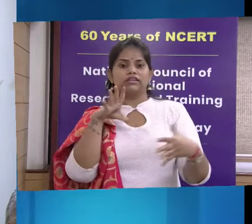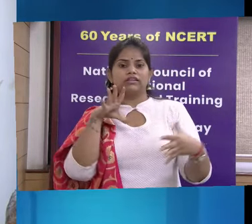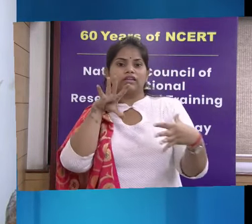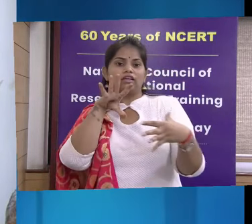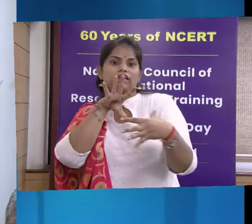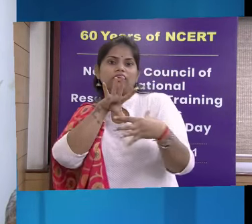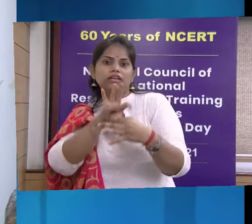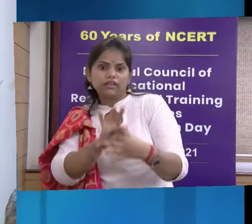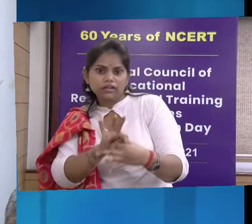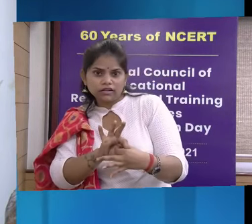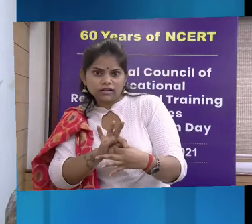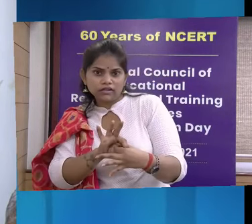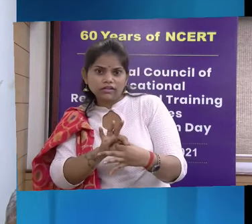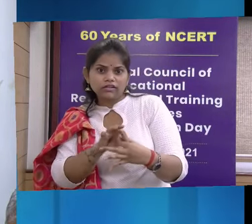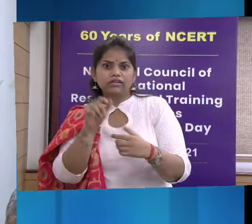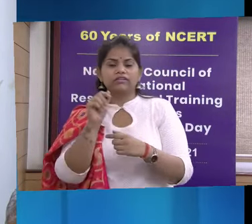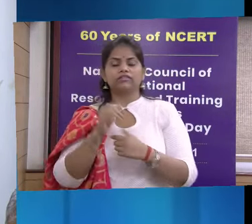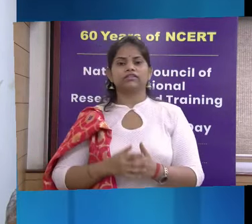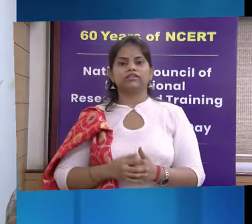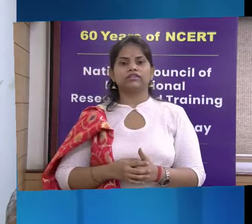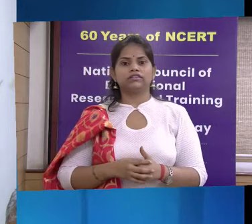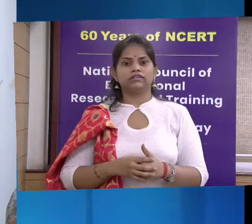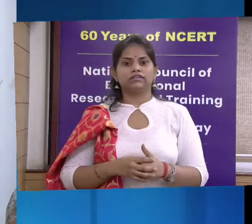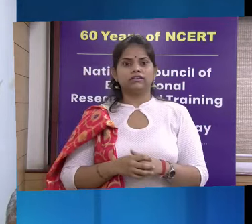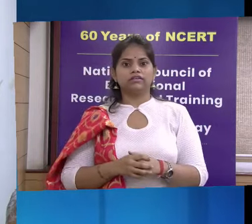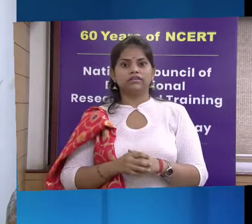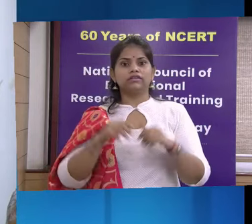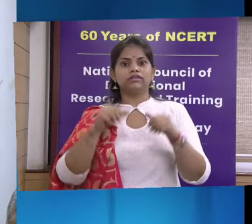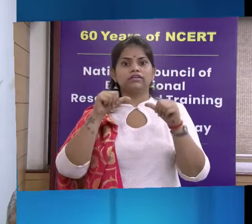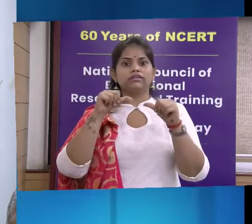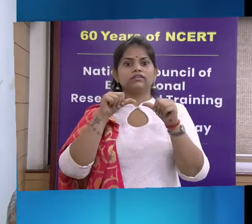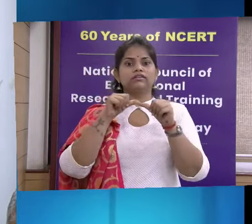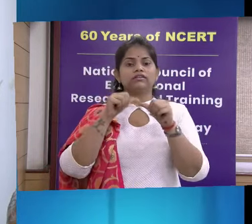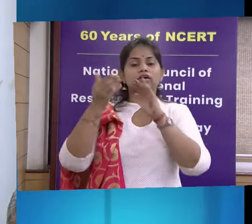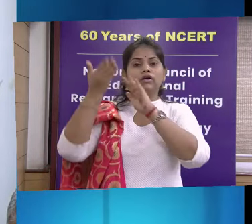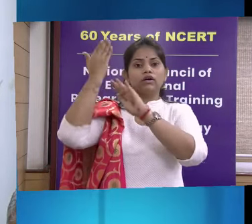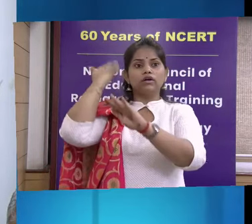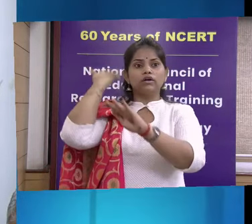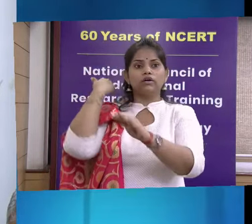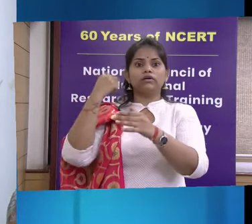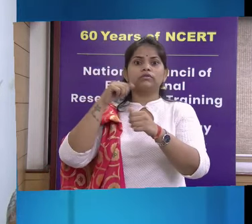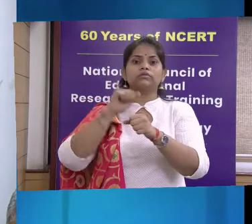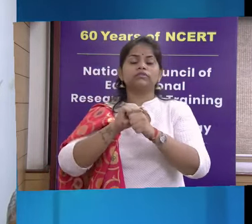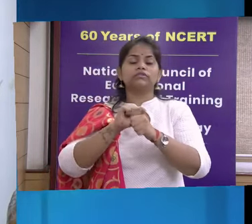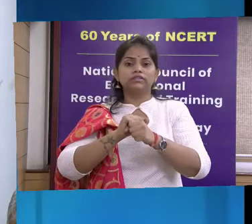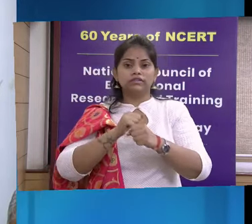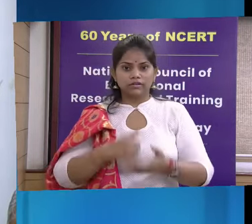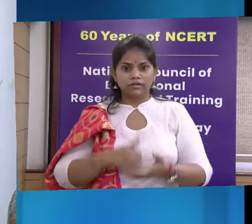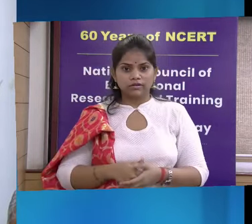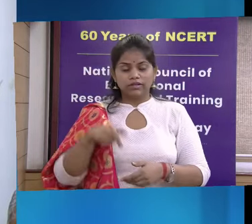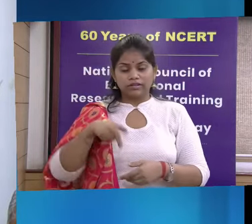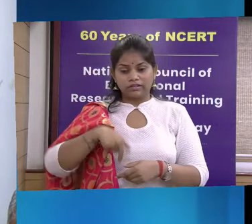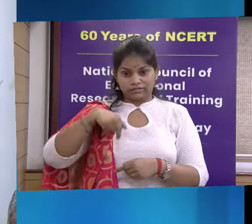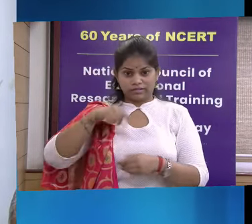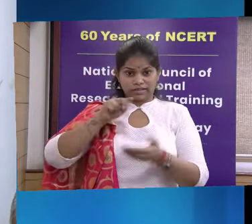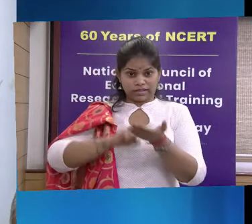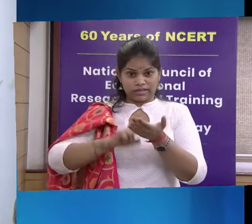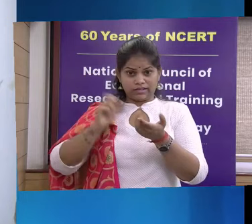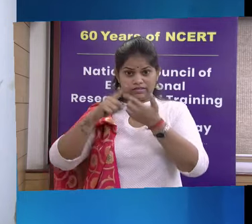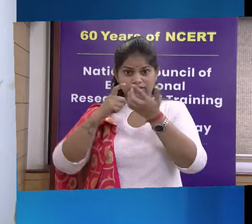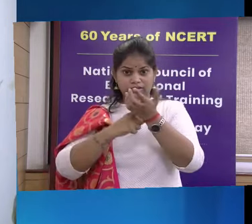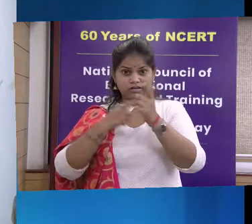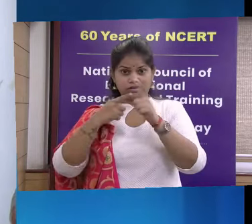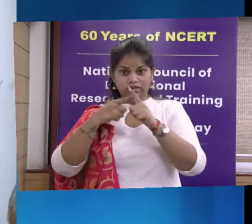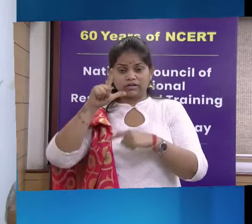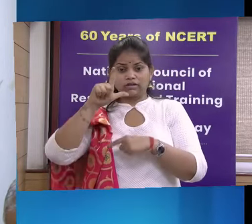hansas originated from an Ashoka period relic. The logo of the NCERT shows